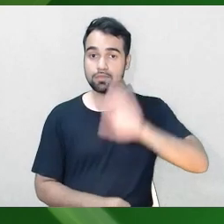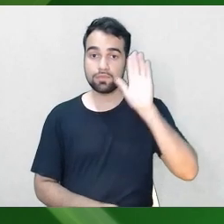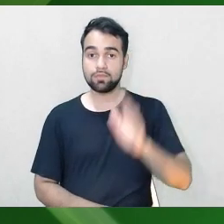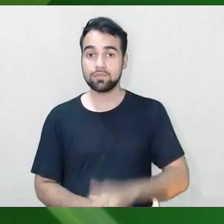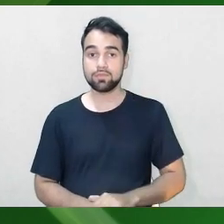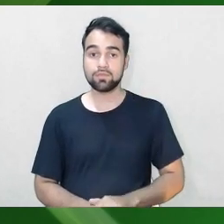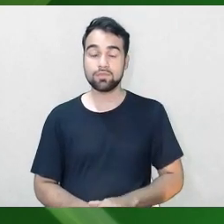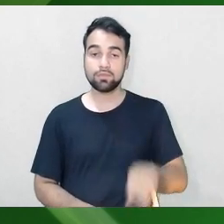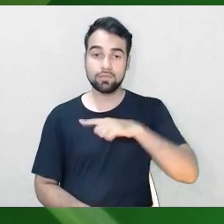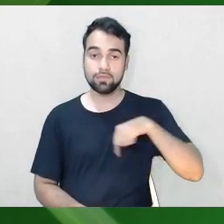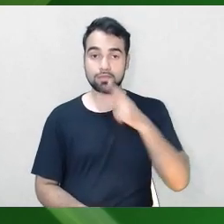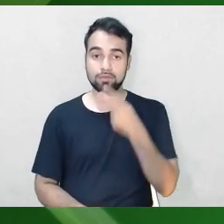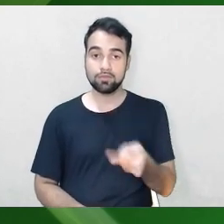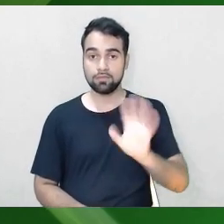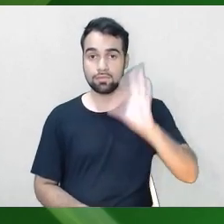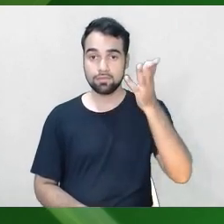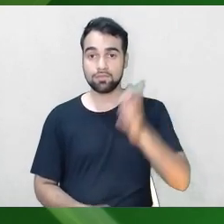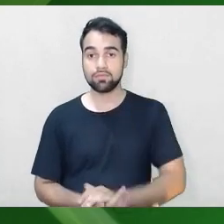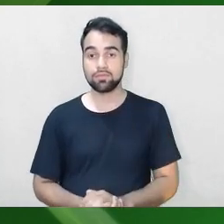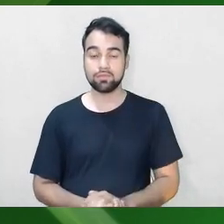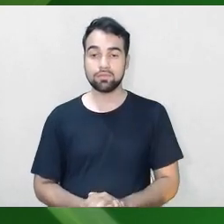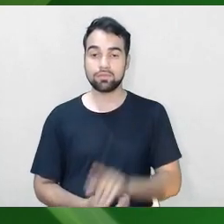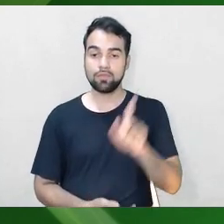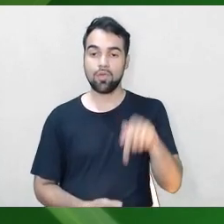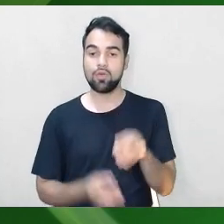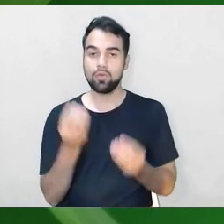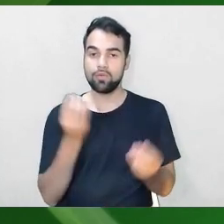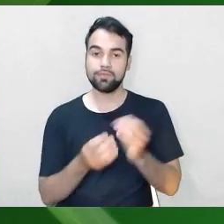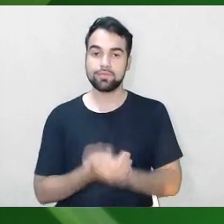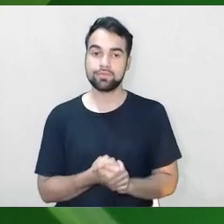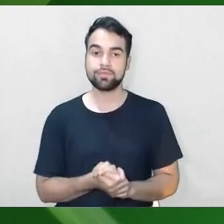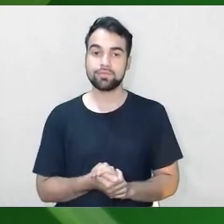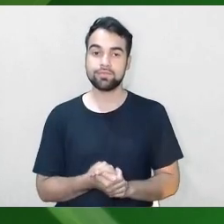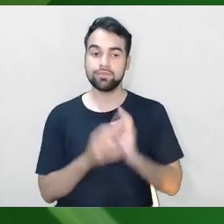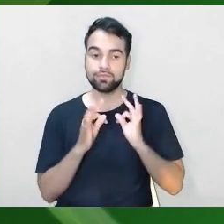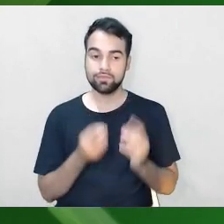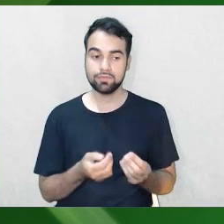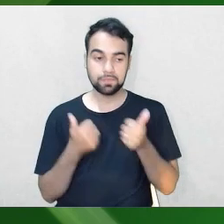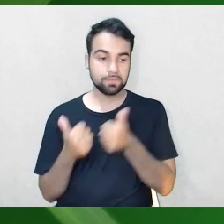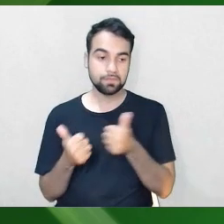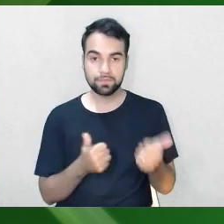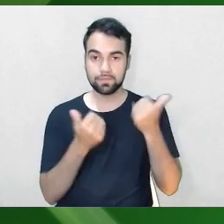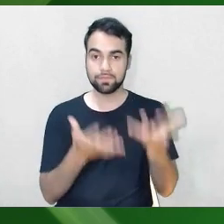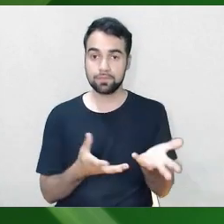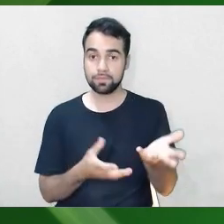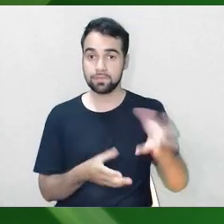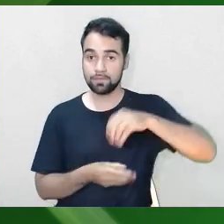gain. When we talk about this watermelon effect, it's green